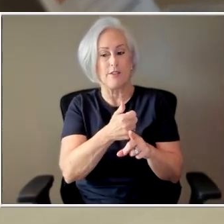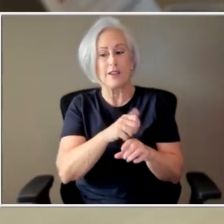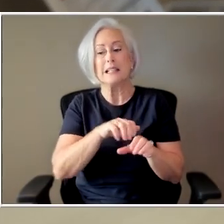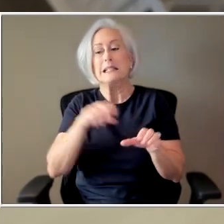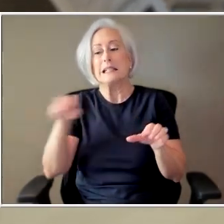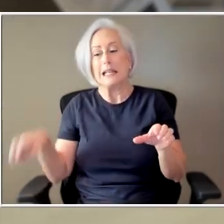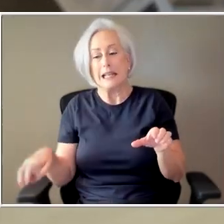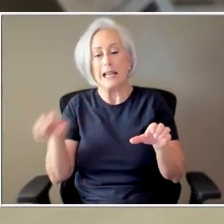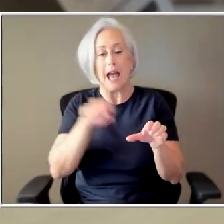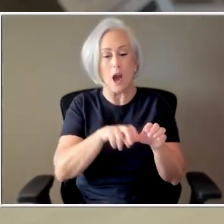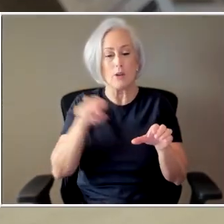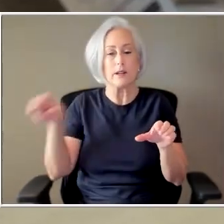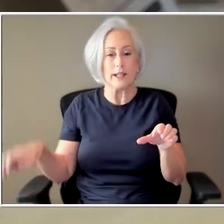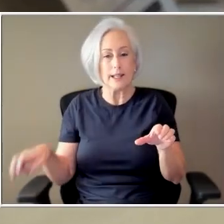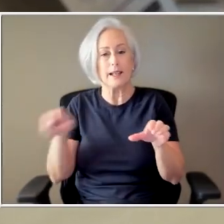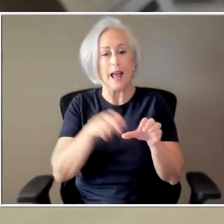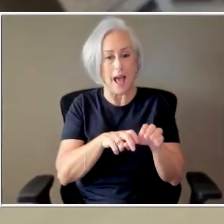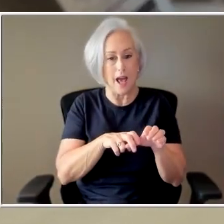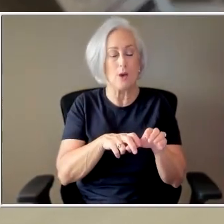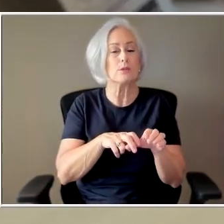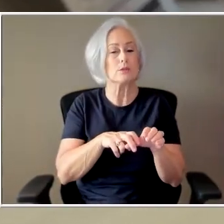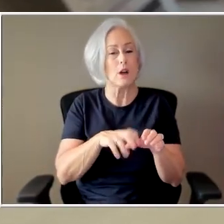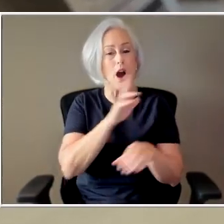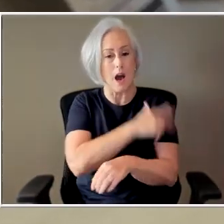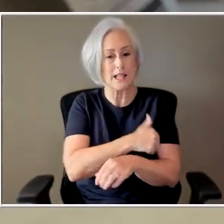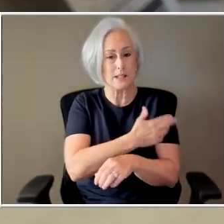his long-term girlfriend was with him the whole